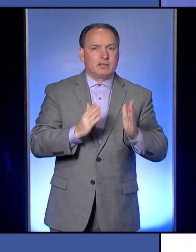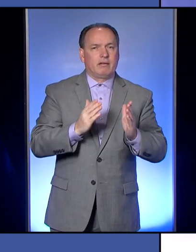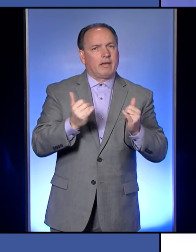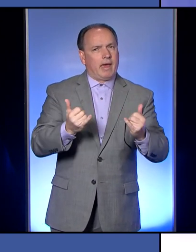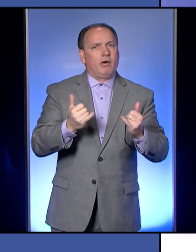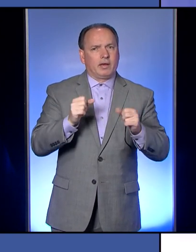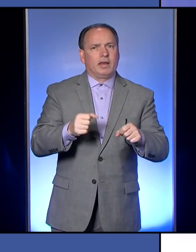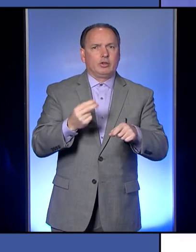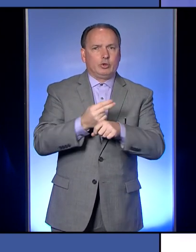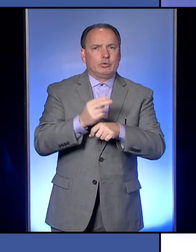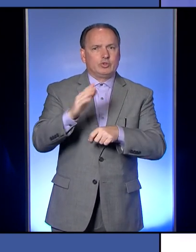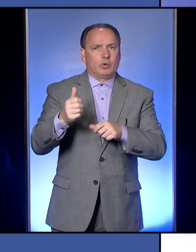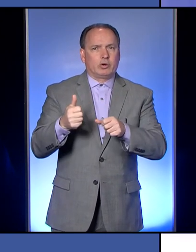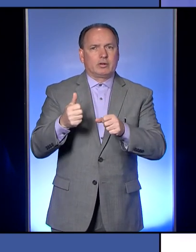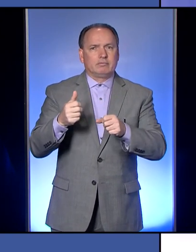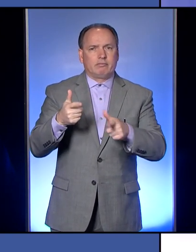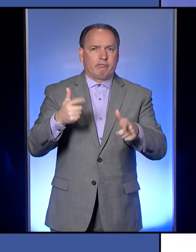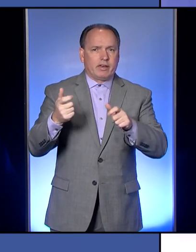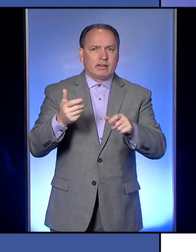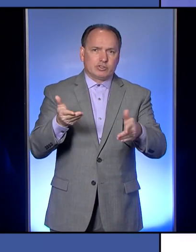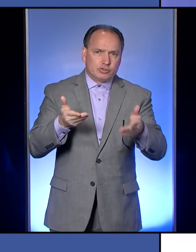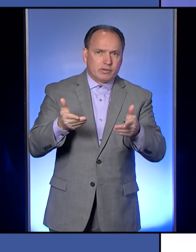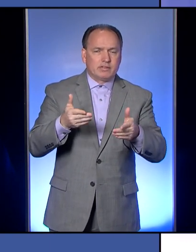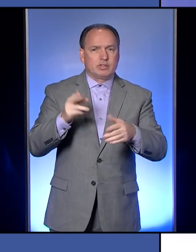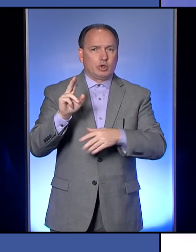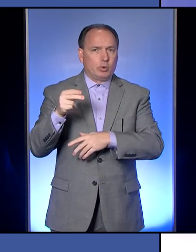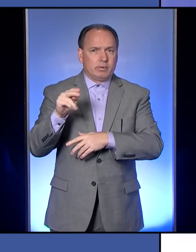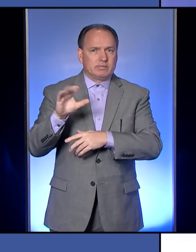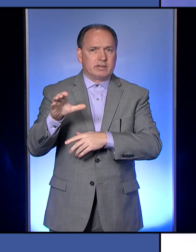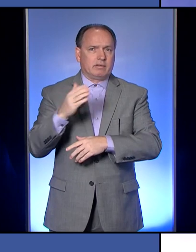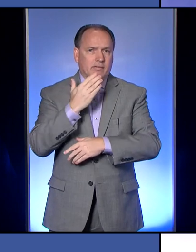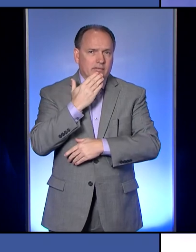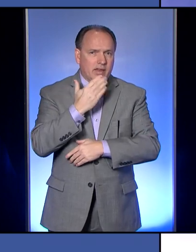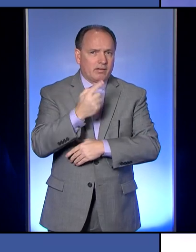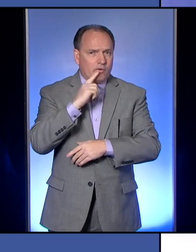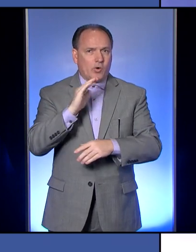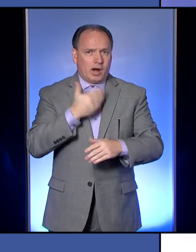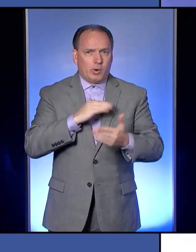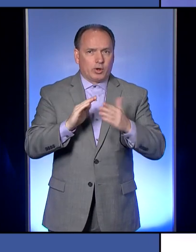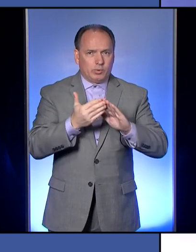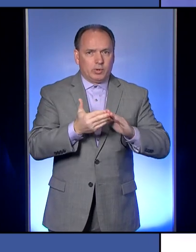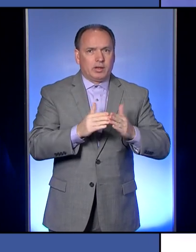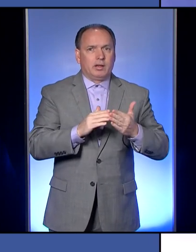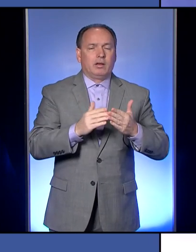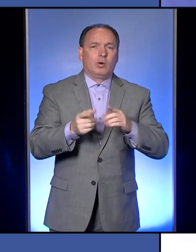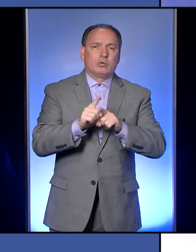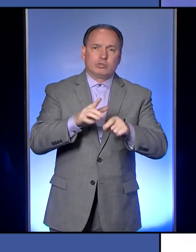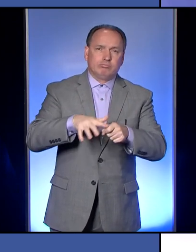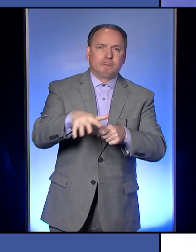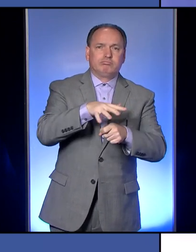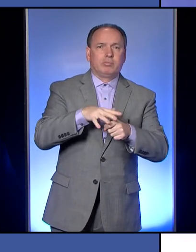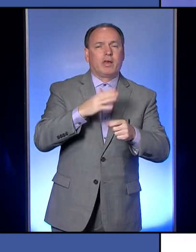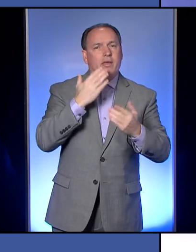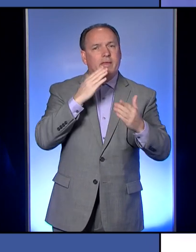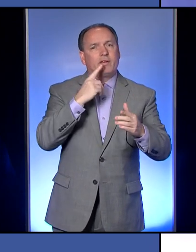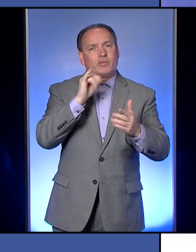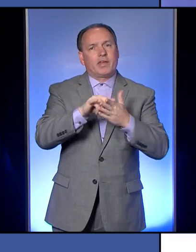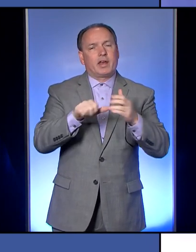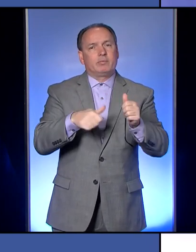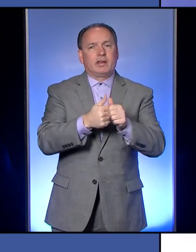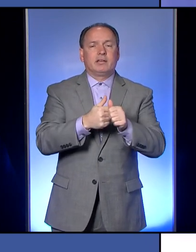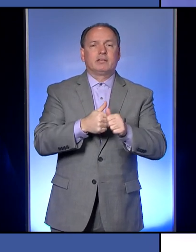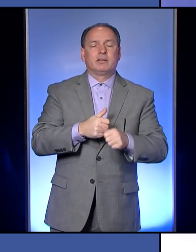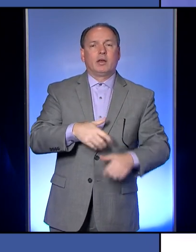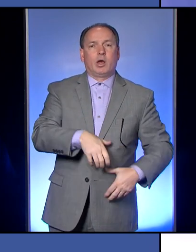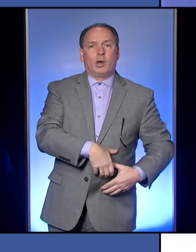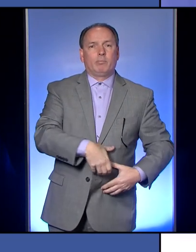utilize your drive-through or fast service. And that's obviously great for our community as a whole. And thank you for that update. Monsignor